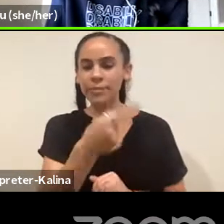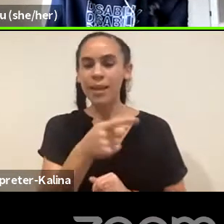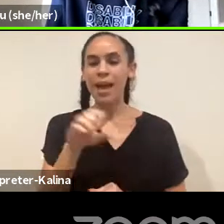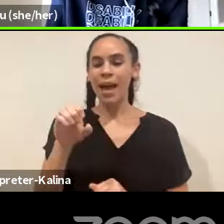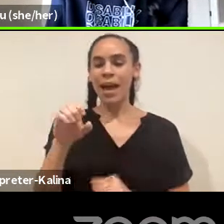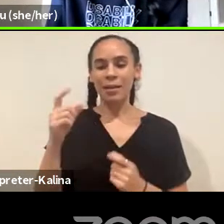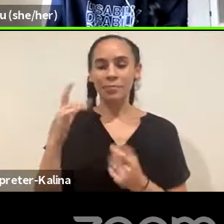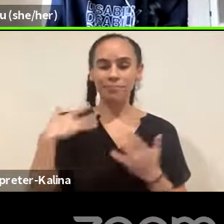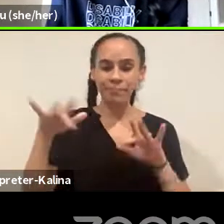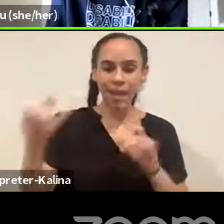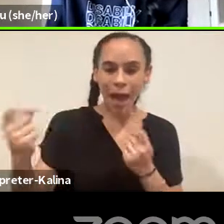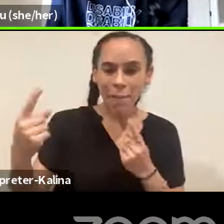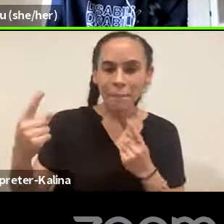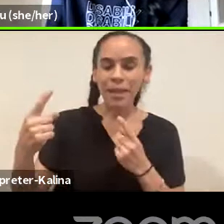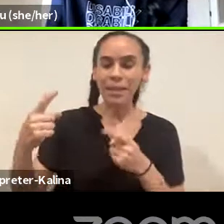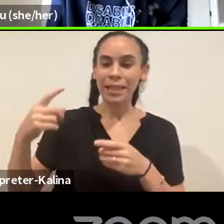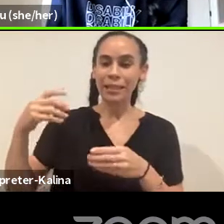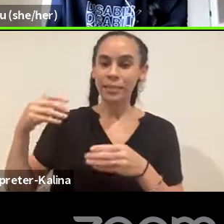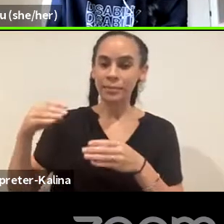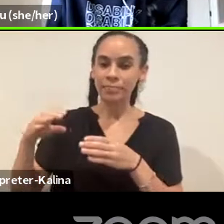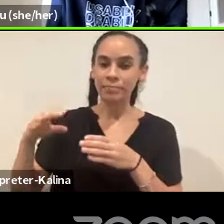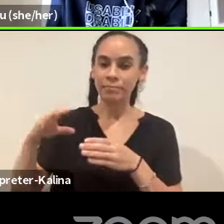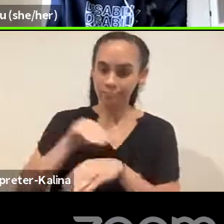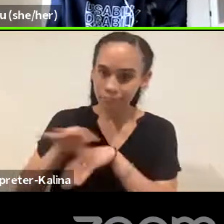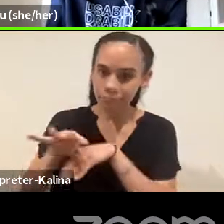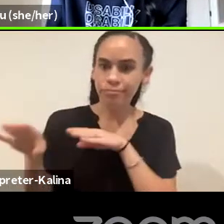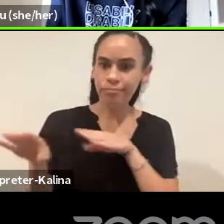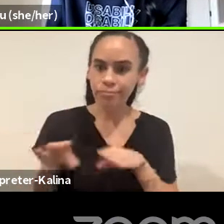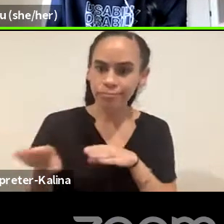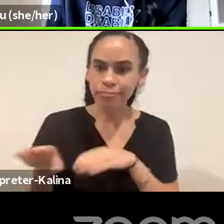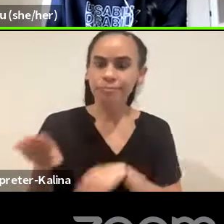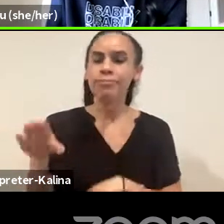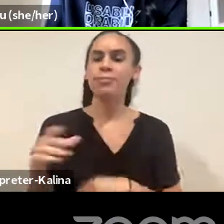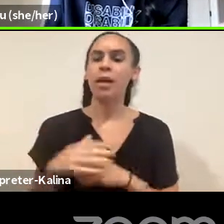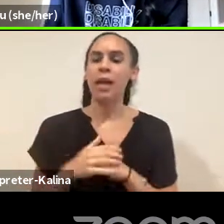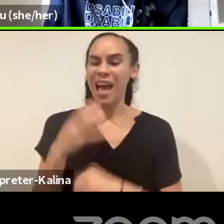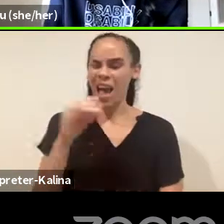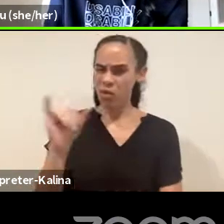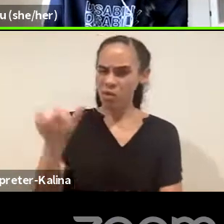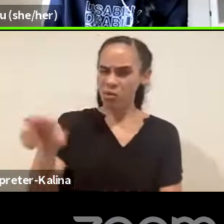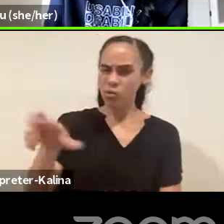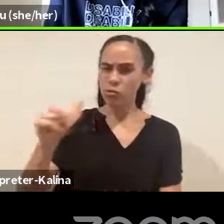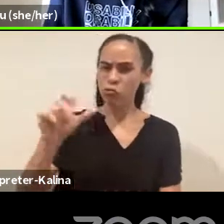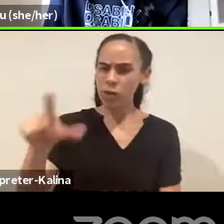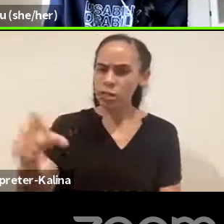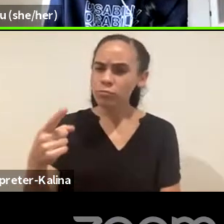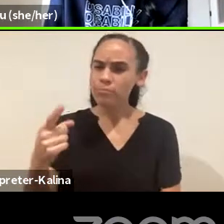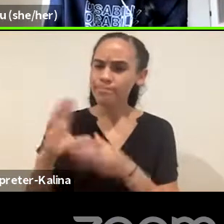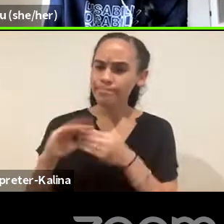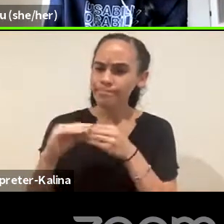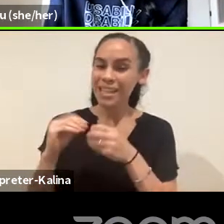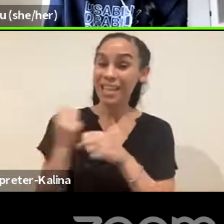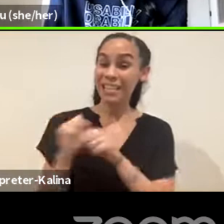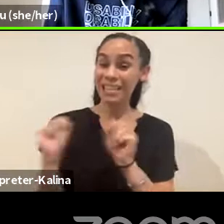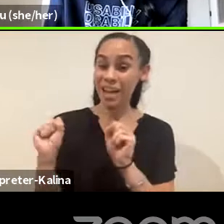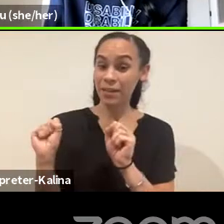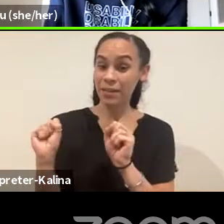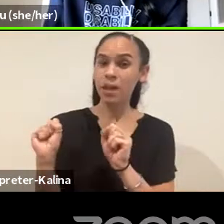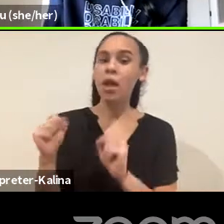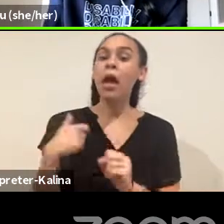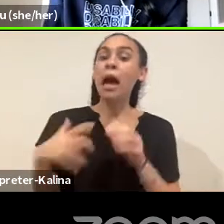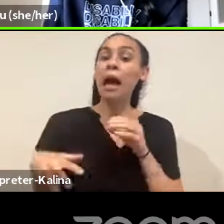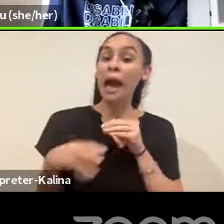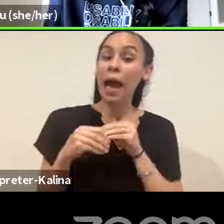little examples, but I'll wait to do that. And what Rachel said in terms of safety. But I will also